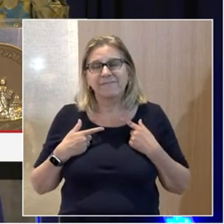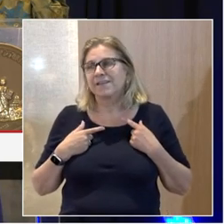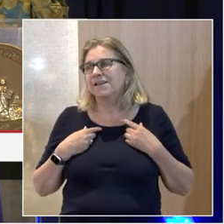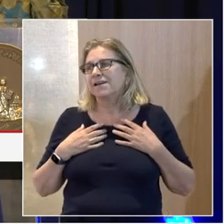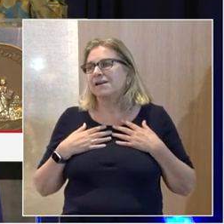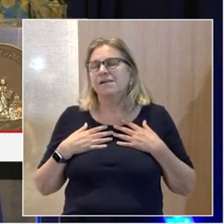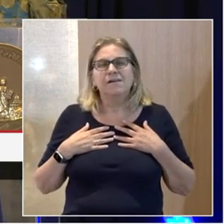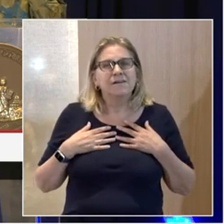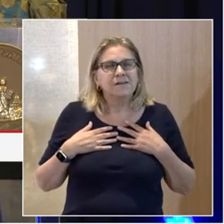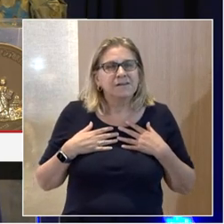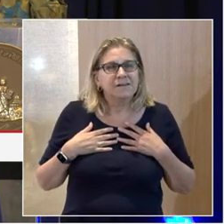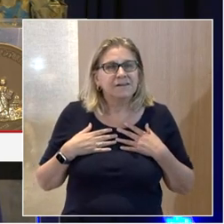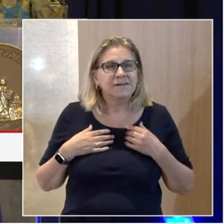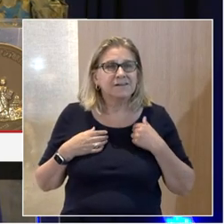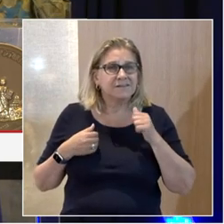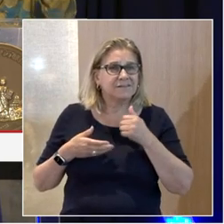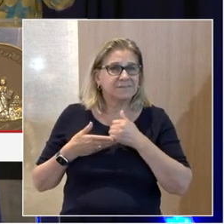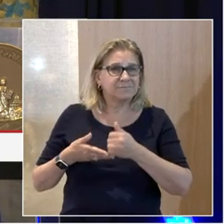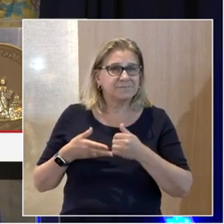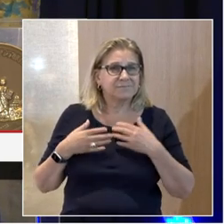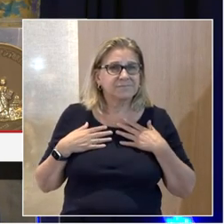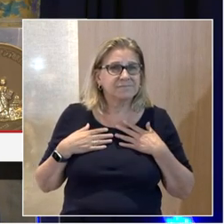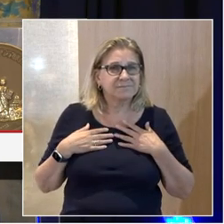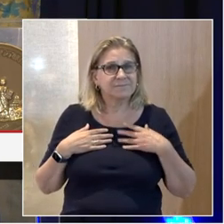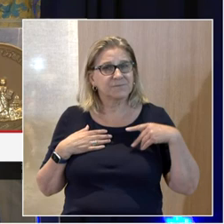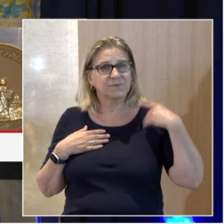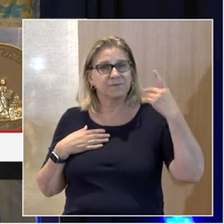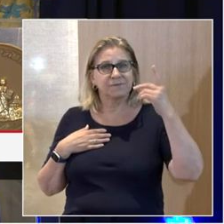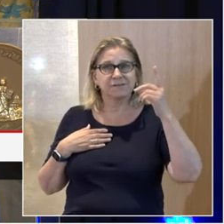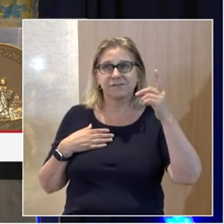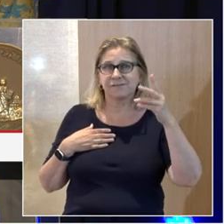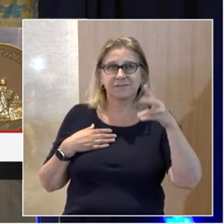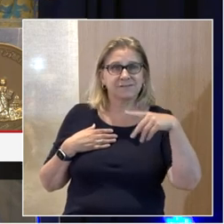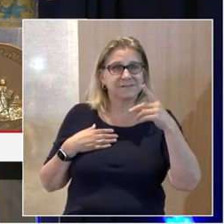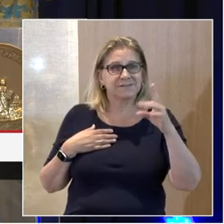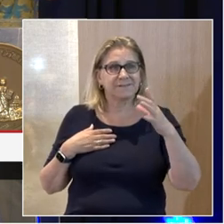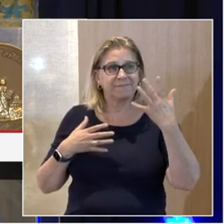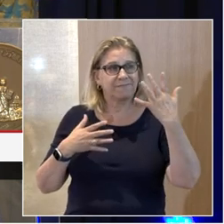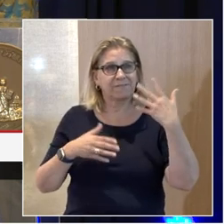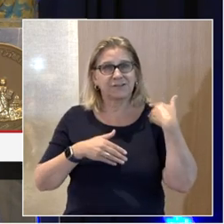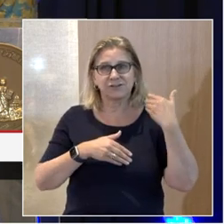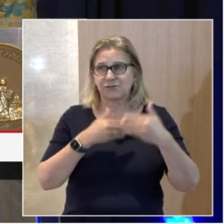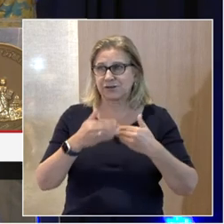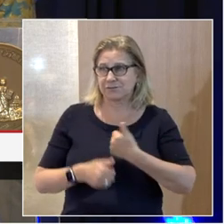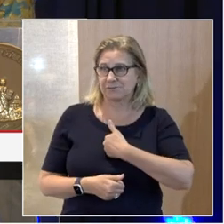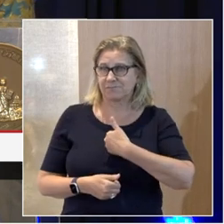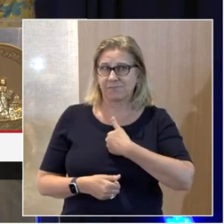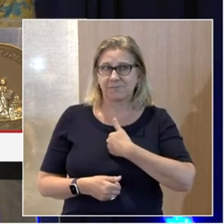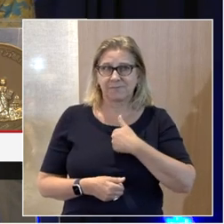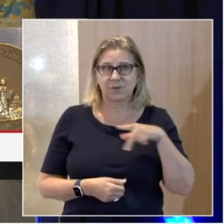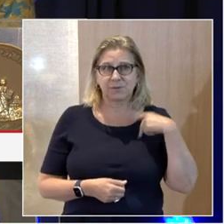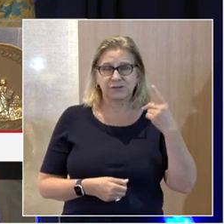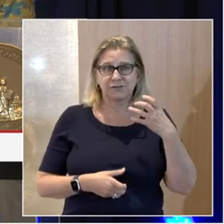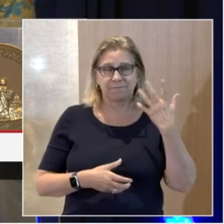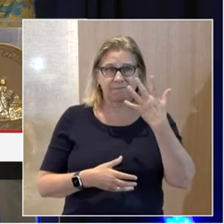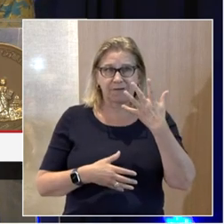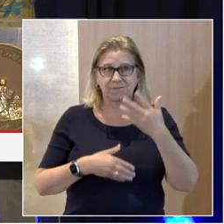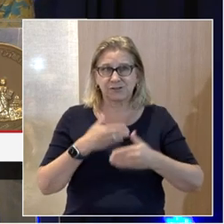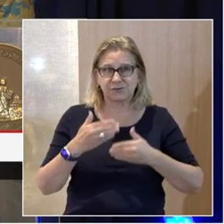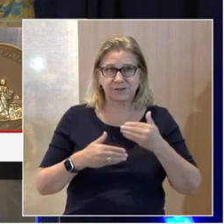we need help. As a Washingtonian, fifth generation, we are people to live,